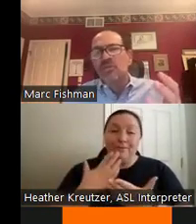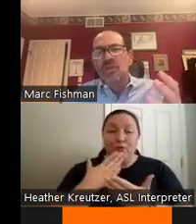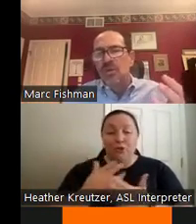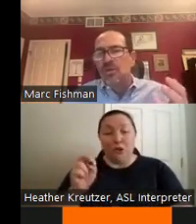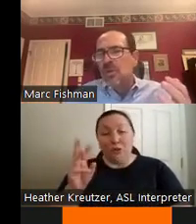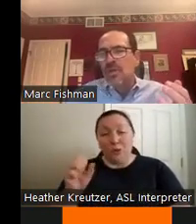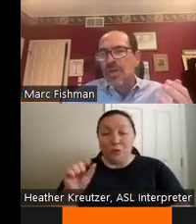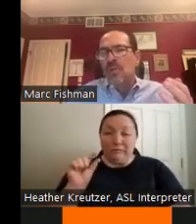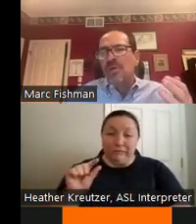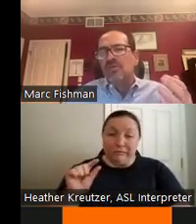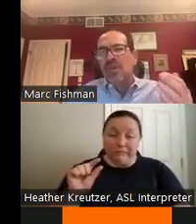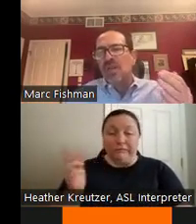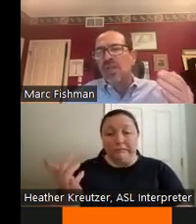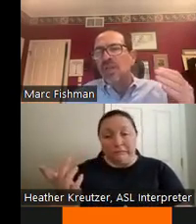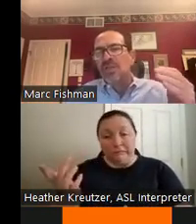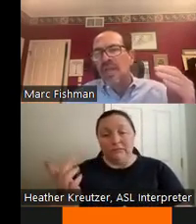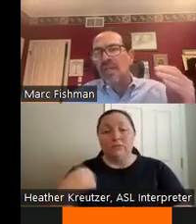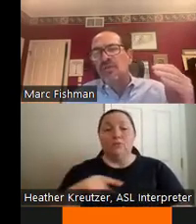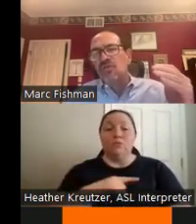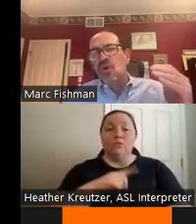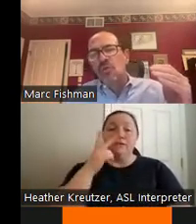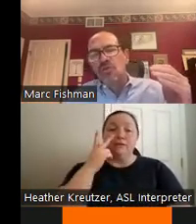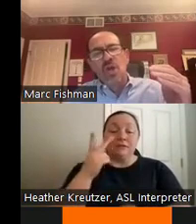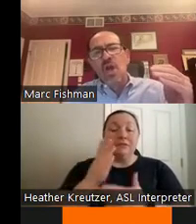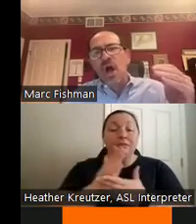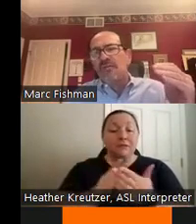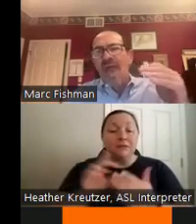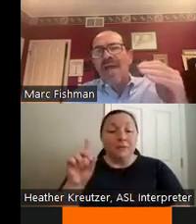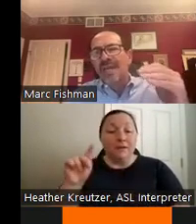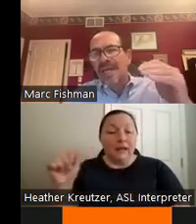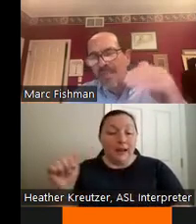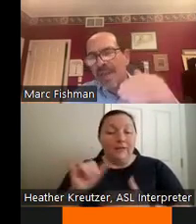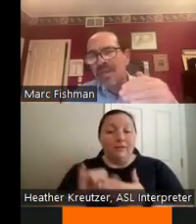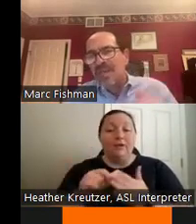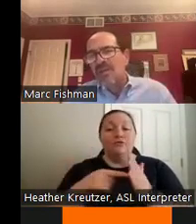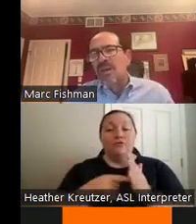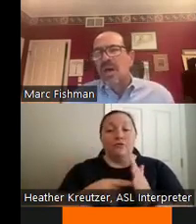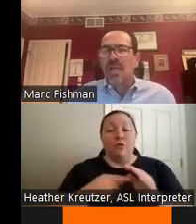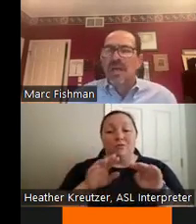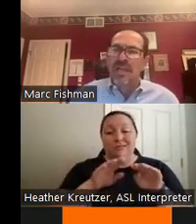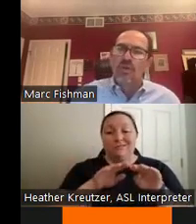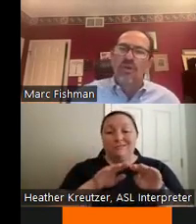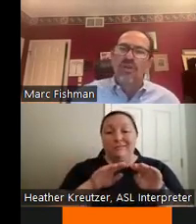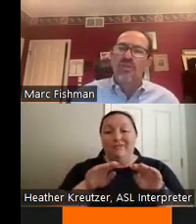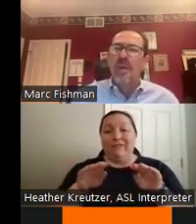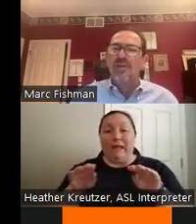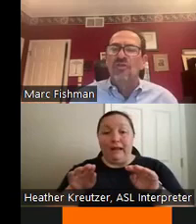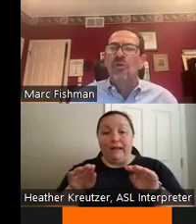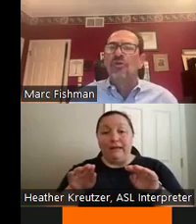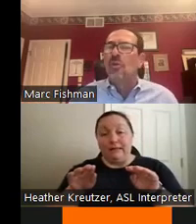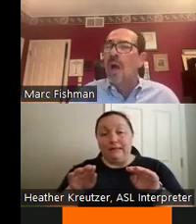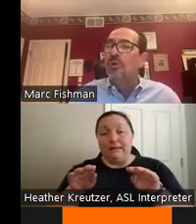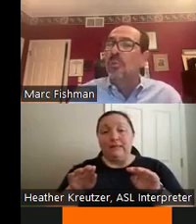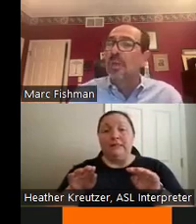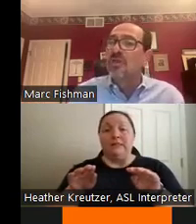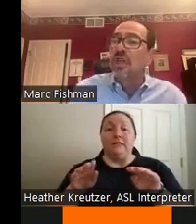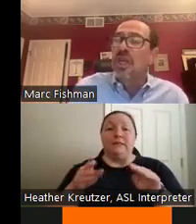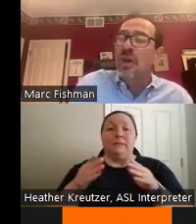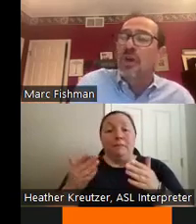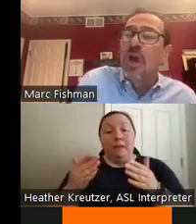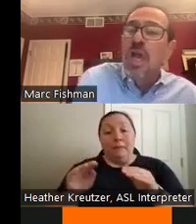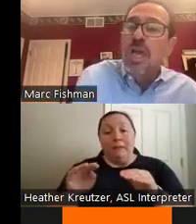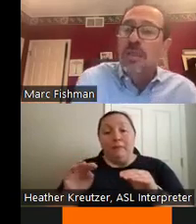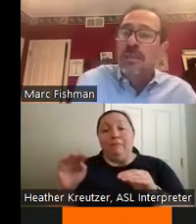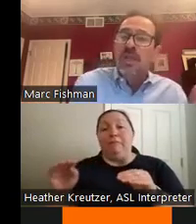the past year, that we've seen a little data that shows a flattening and maybe even an increase in the past year or two. I was pleased